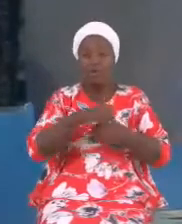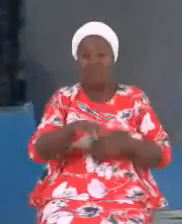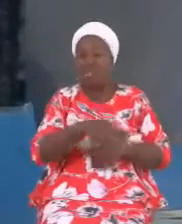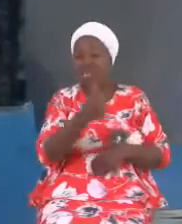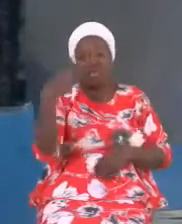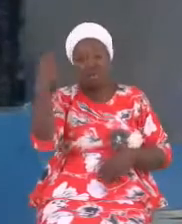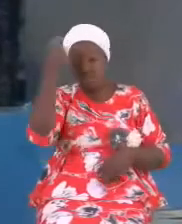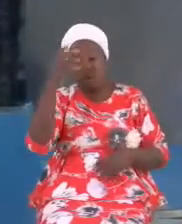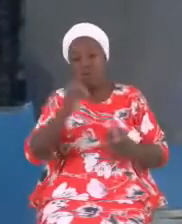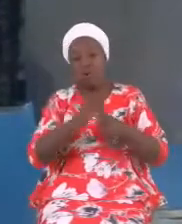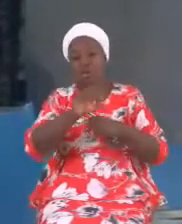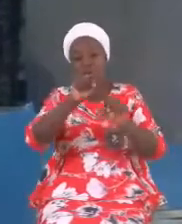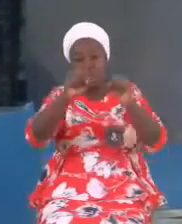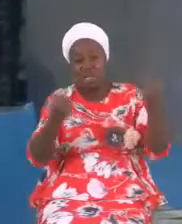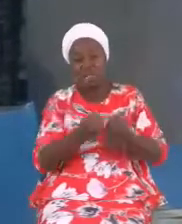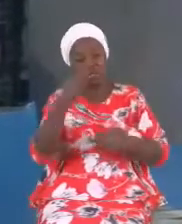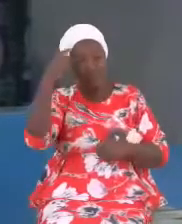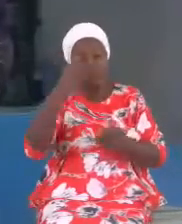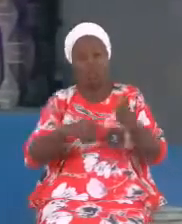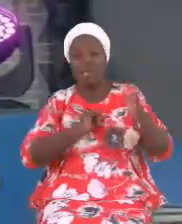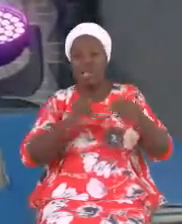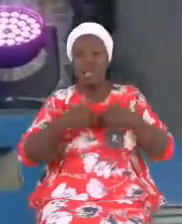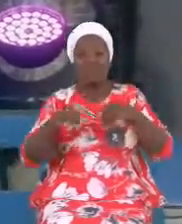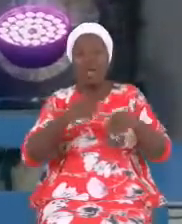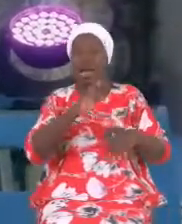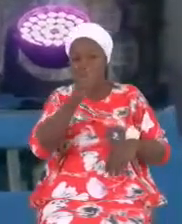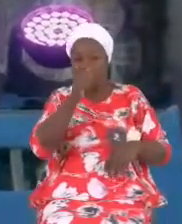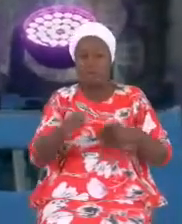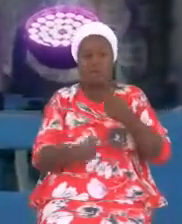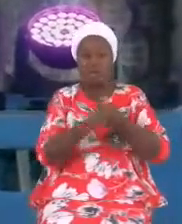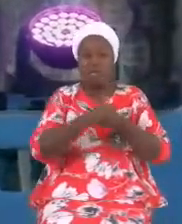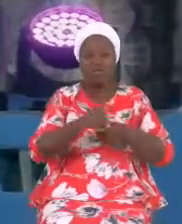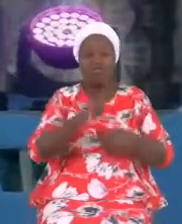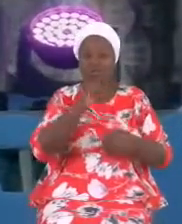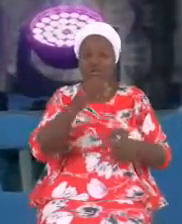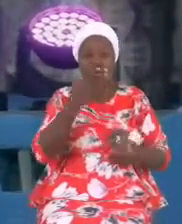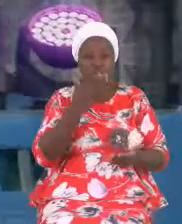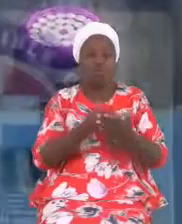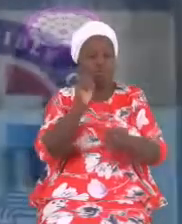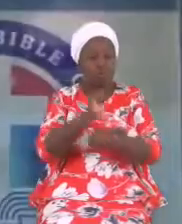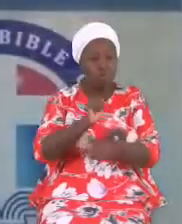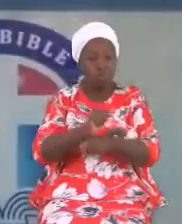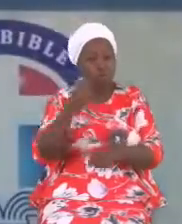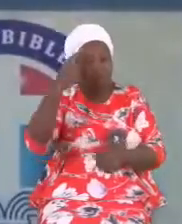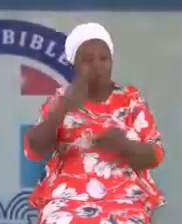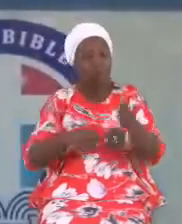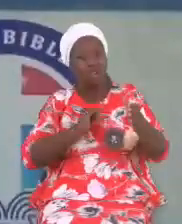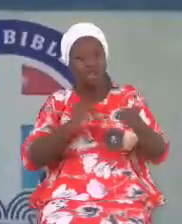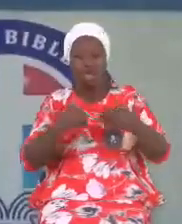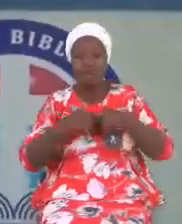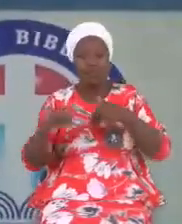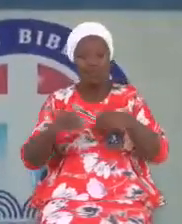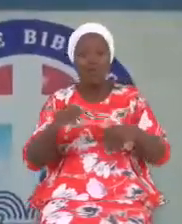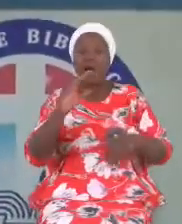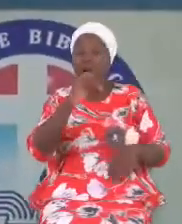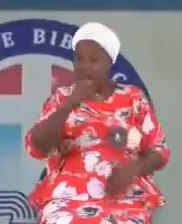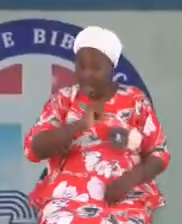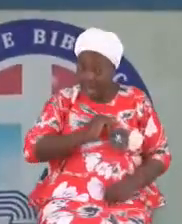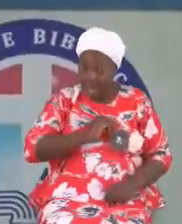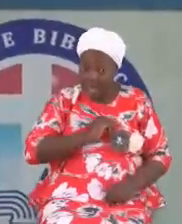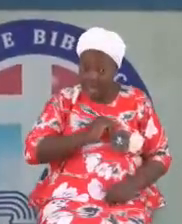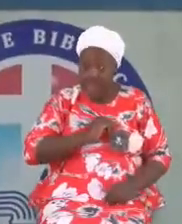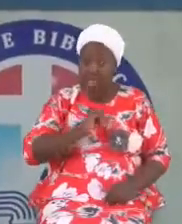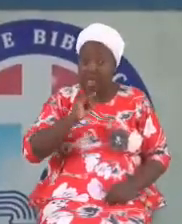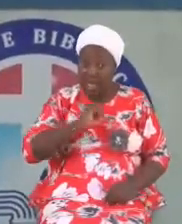I've done. I'm not blaming unemployment for what I have done. I'm the